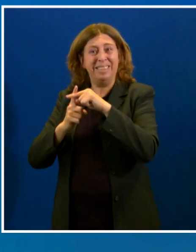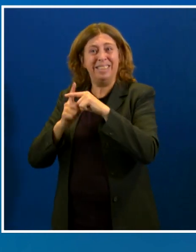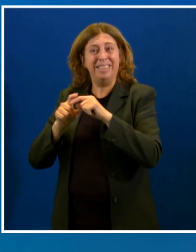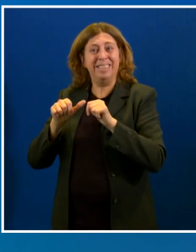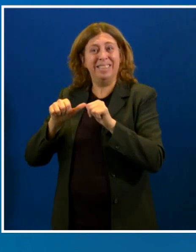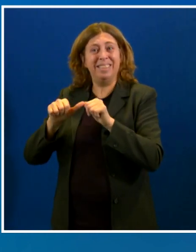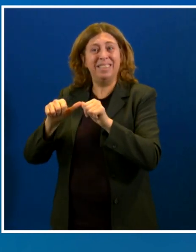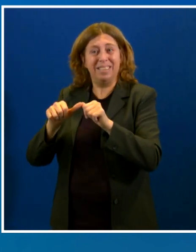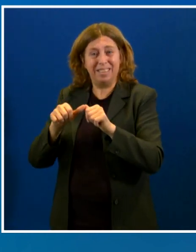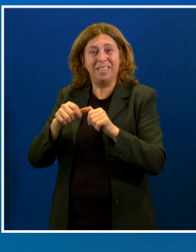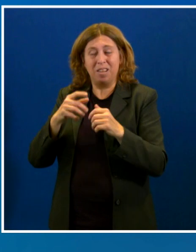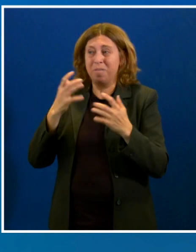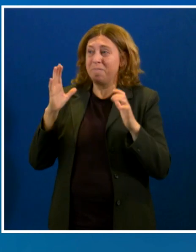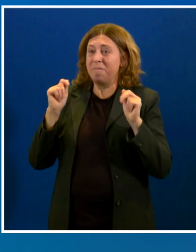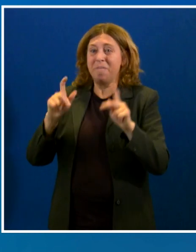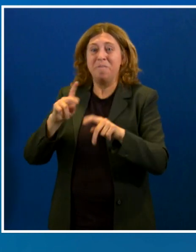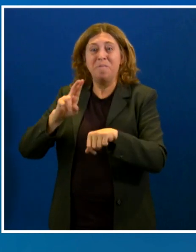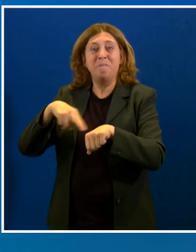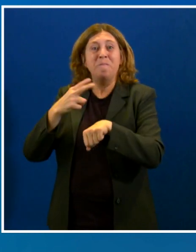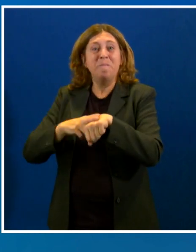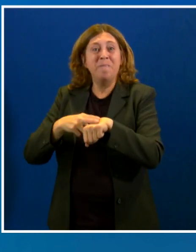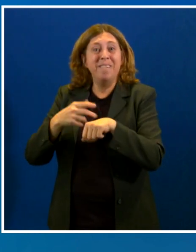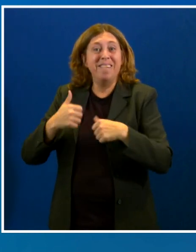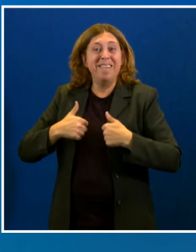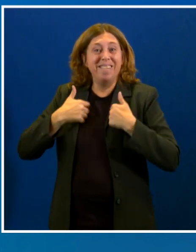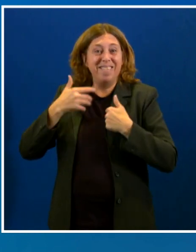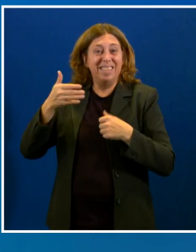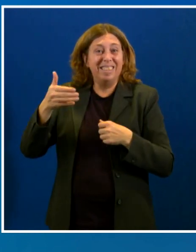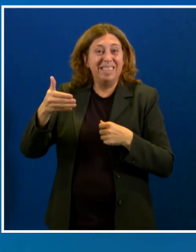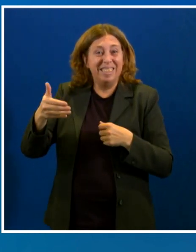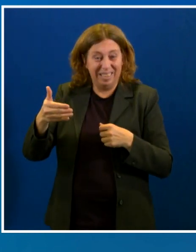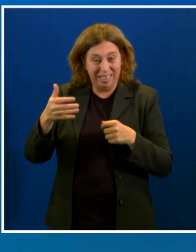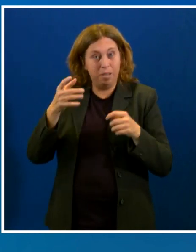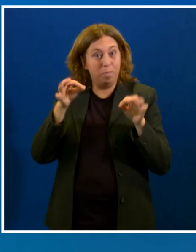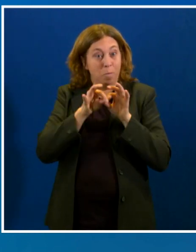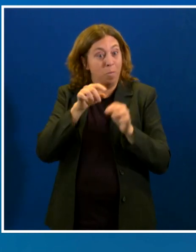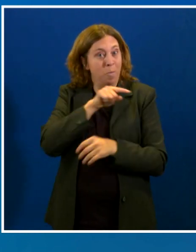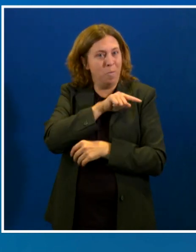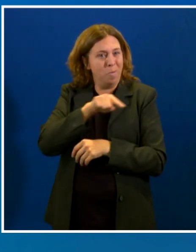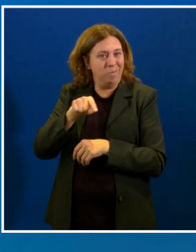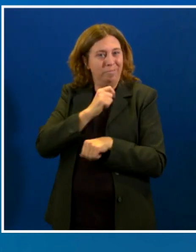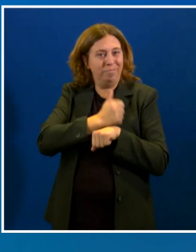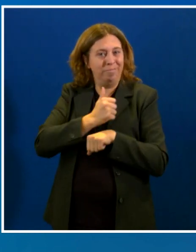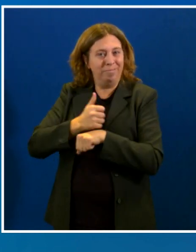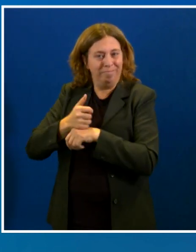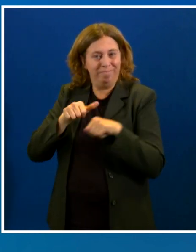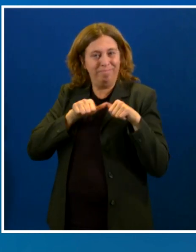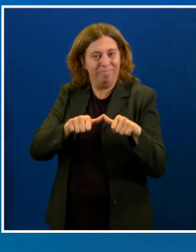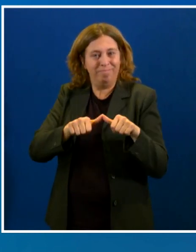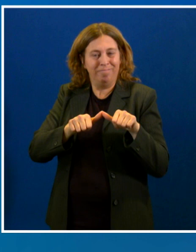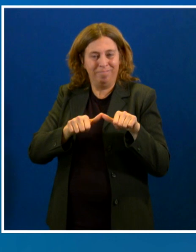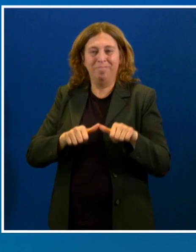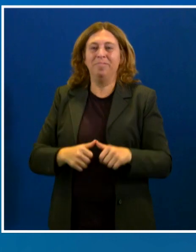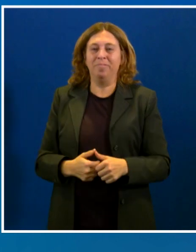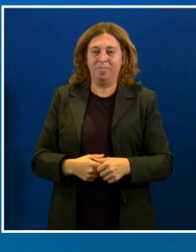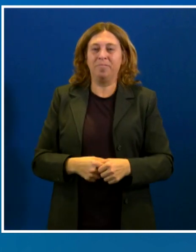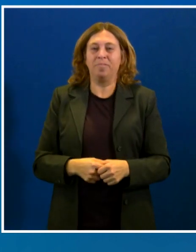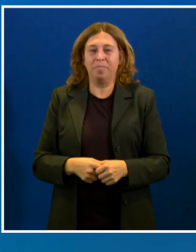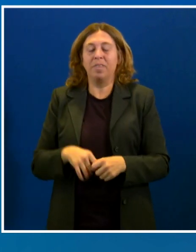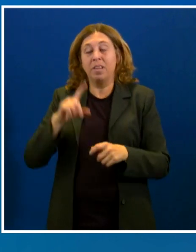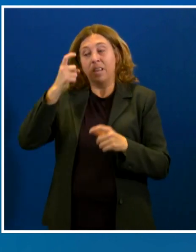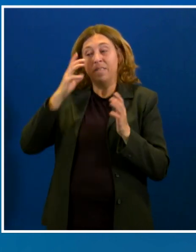the horizon. We can do this. This week, Governor Jay Inslee announced that the state is moving into